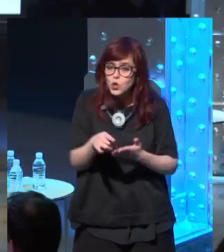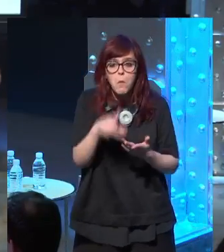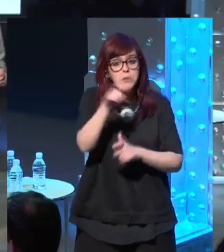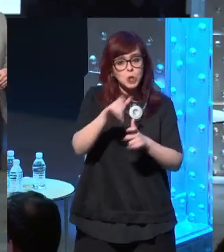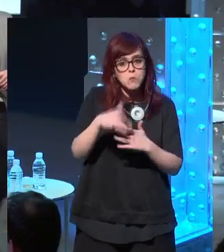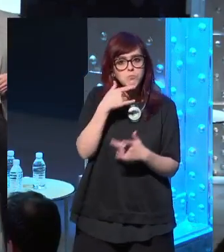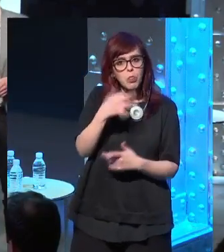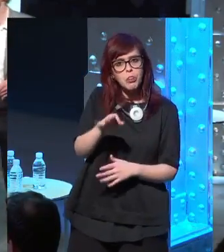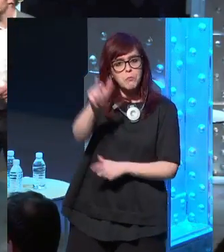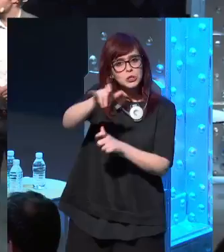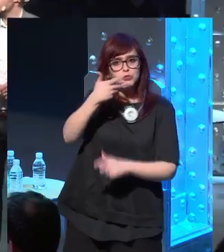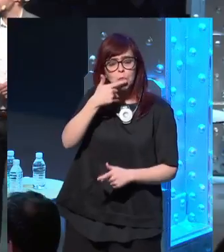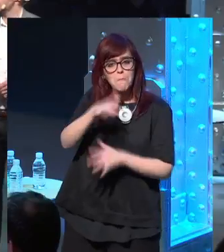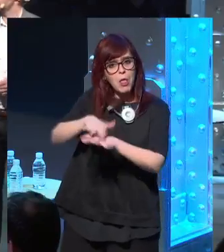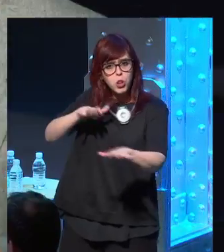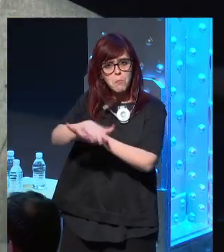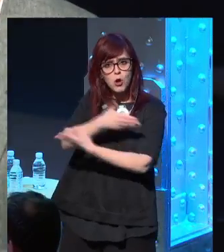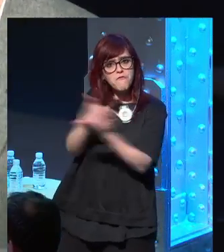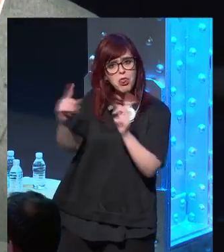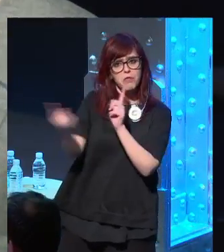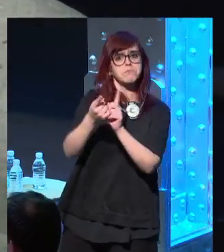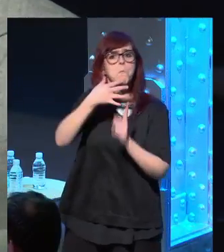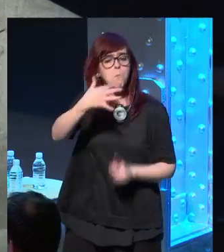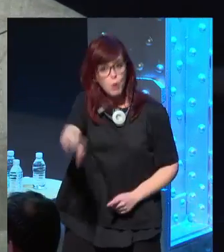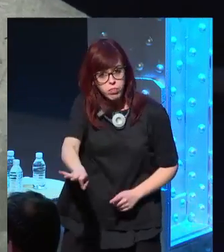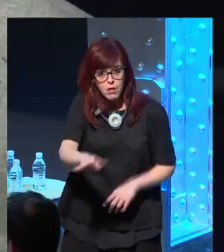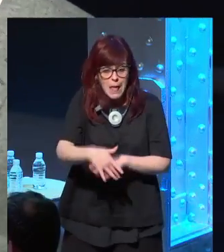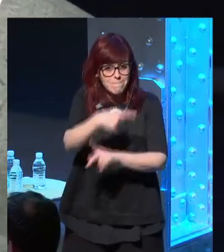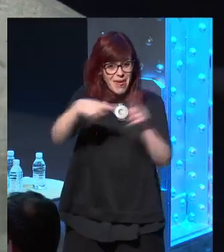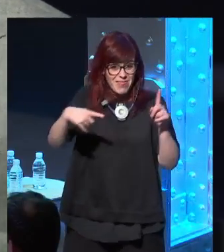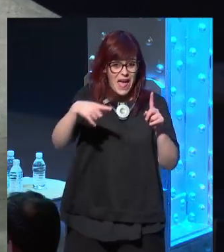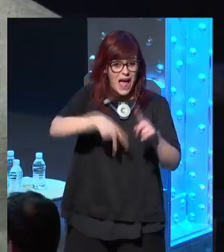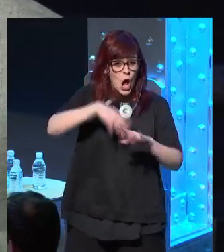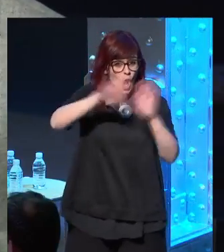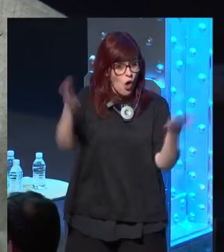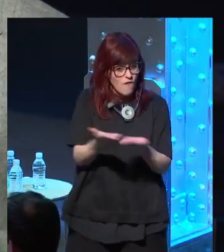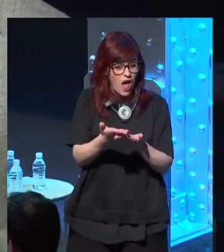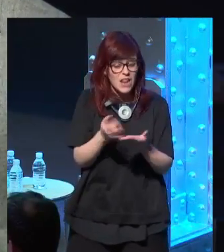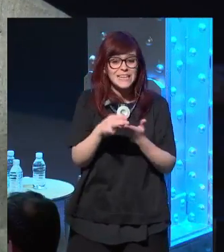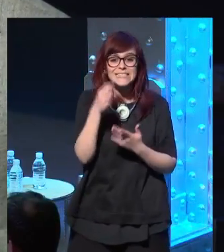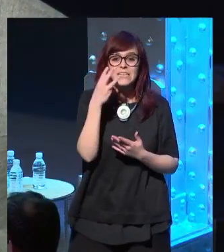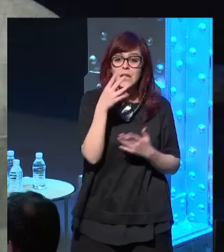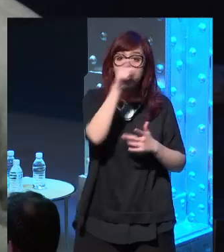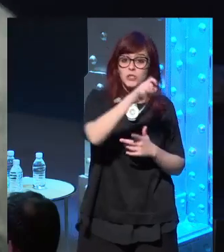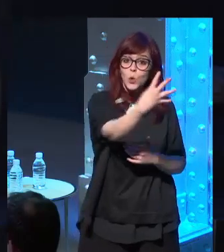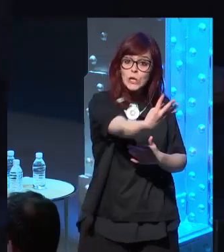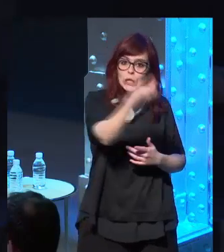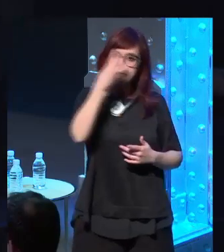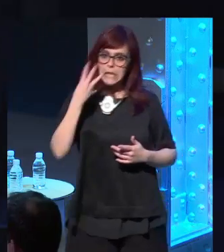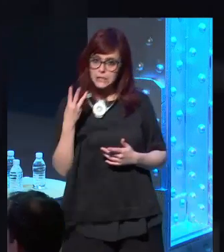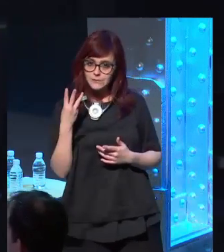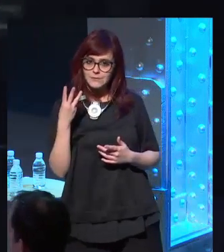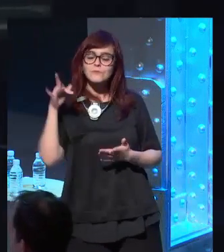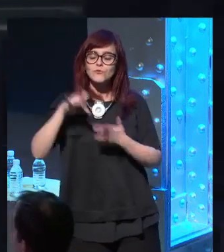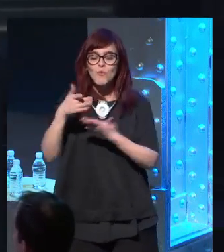can trust most people. The average, the global average, is 1 in 4. And they do that because